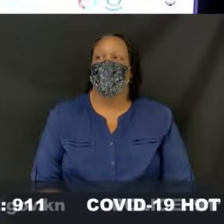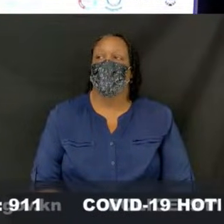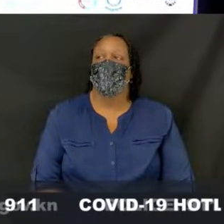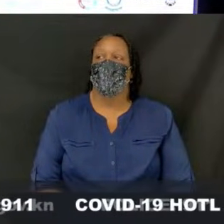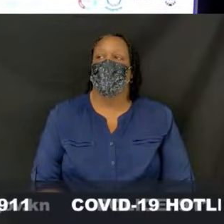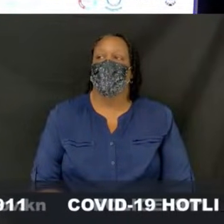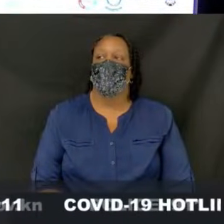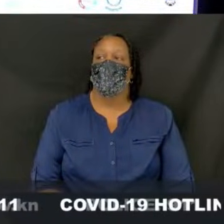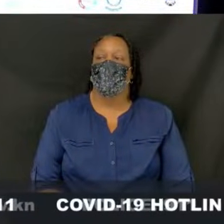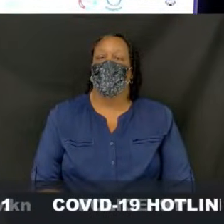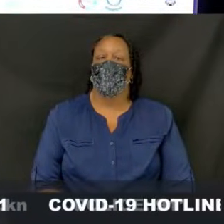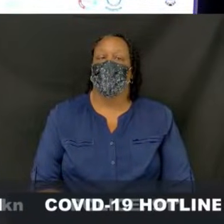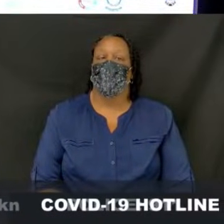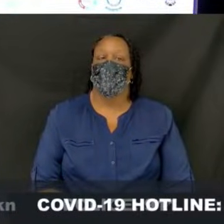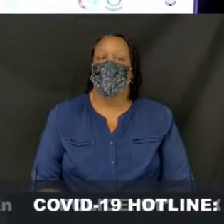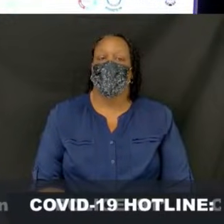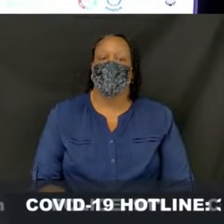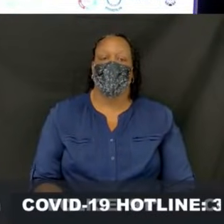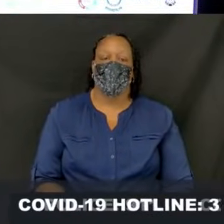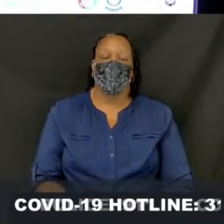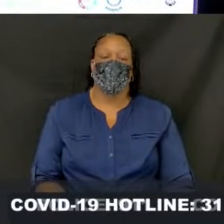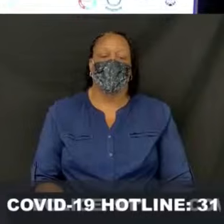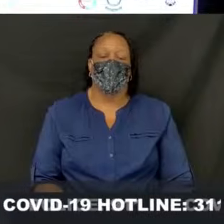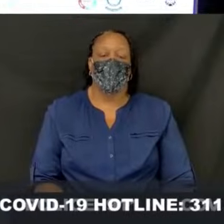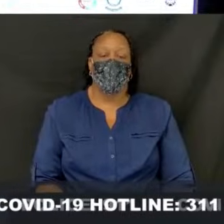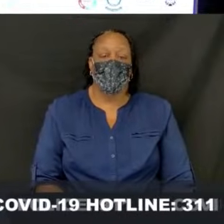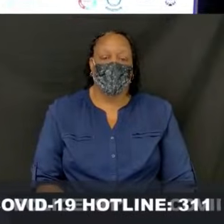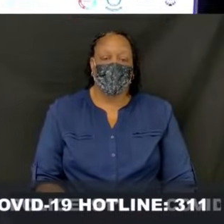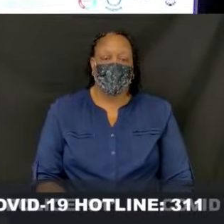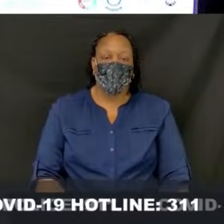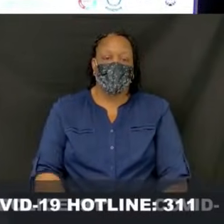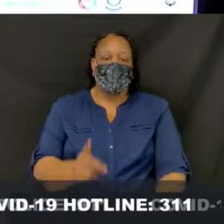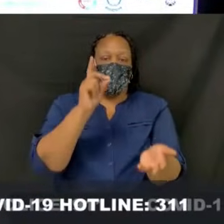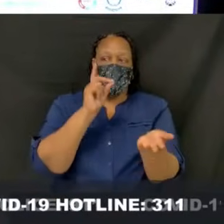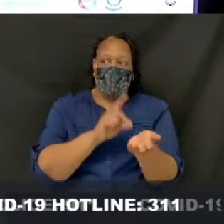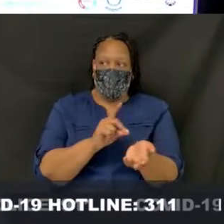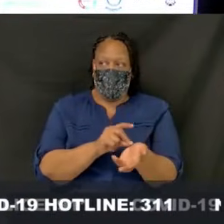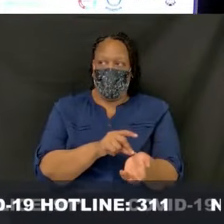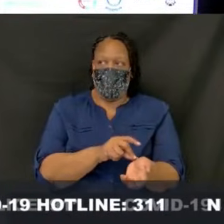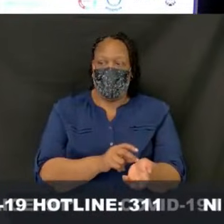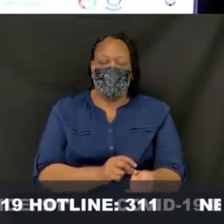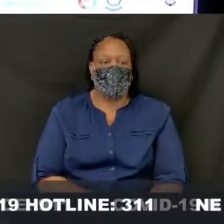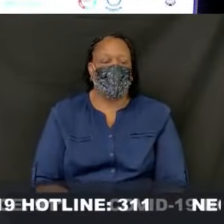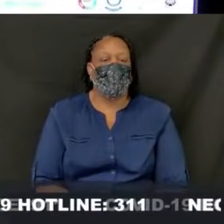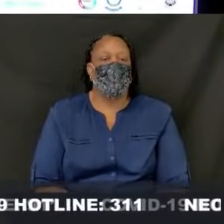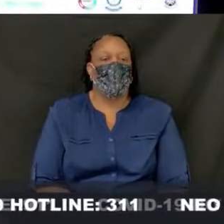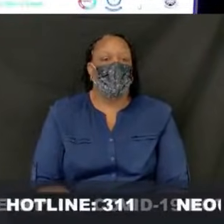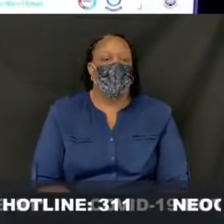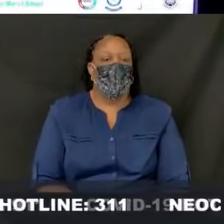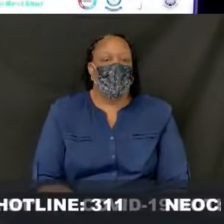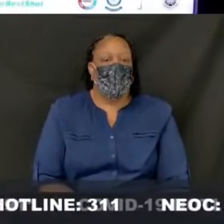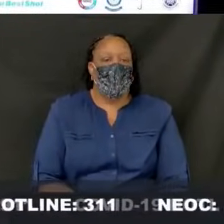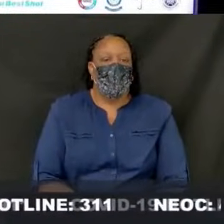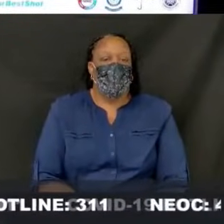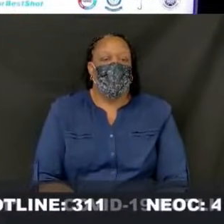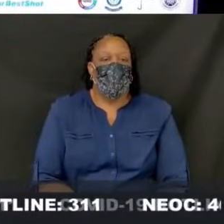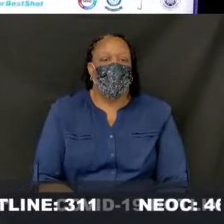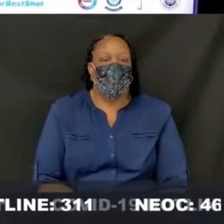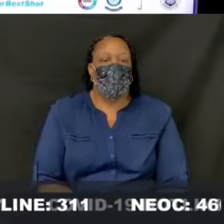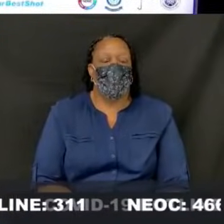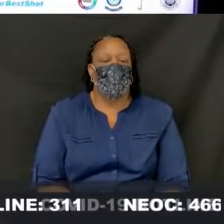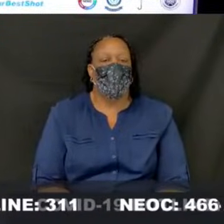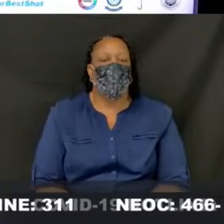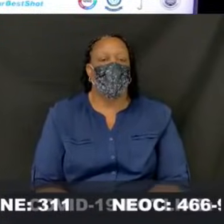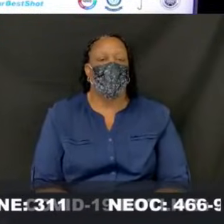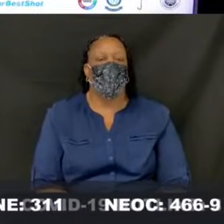radio personalities and politicians have refused to disclose their vaccination status. Do you